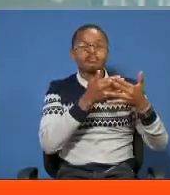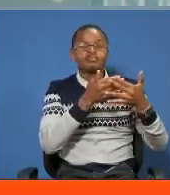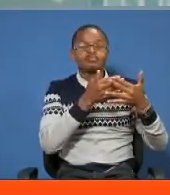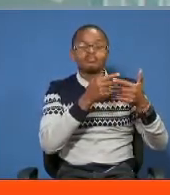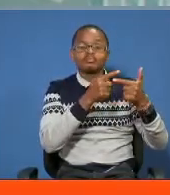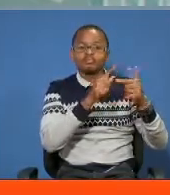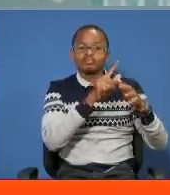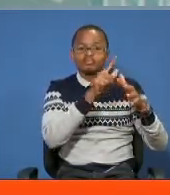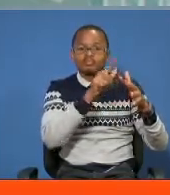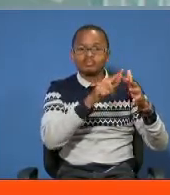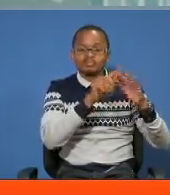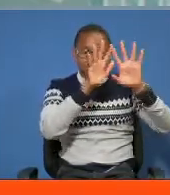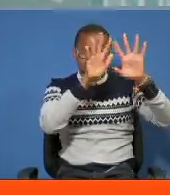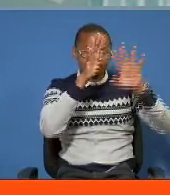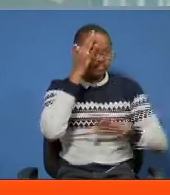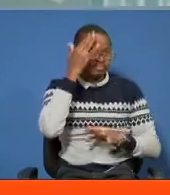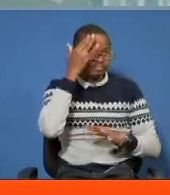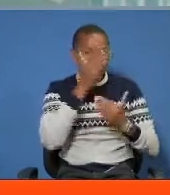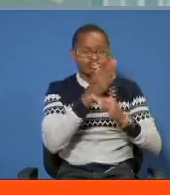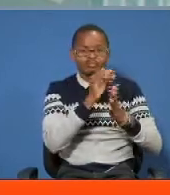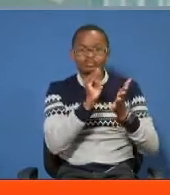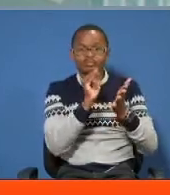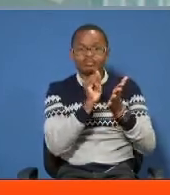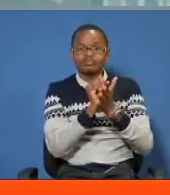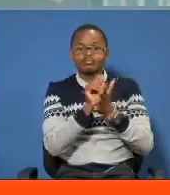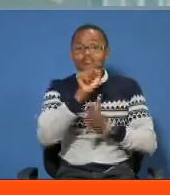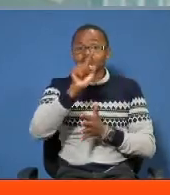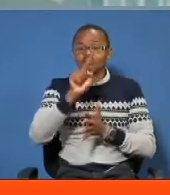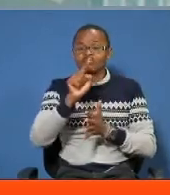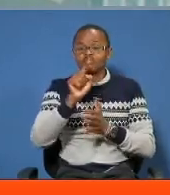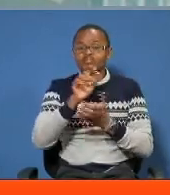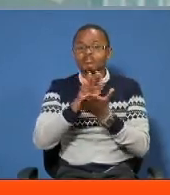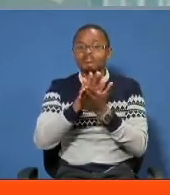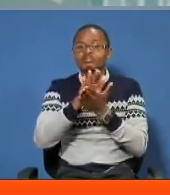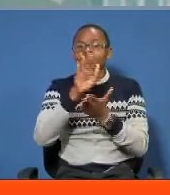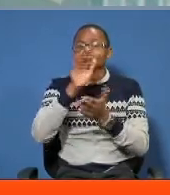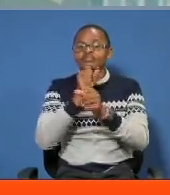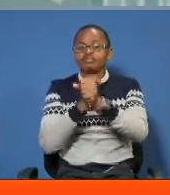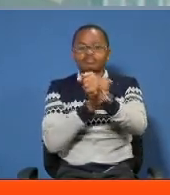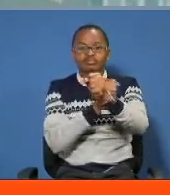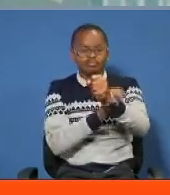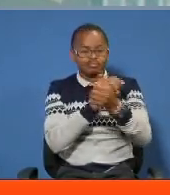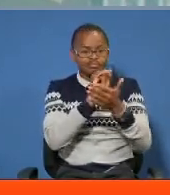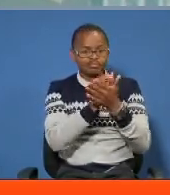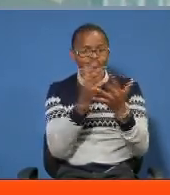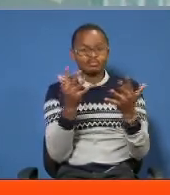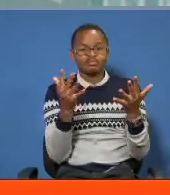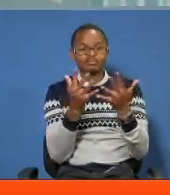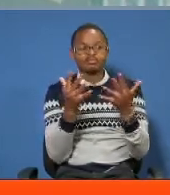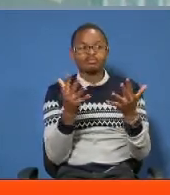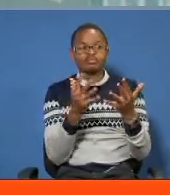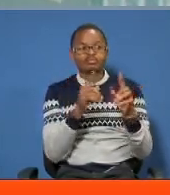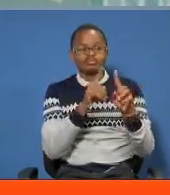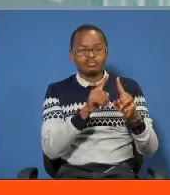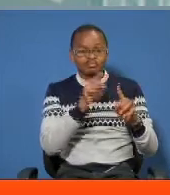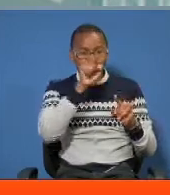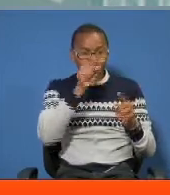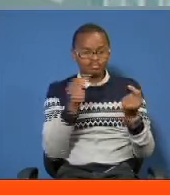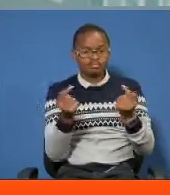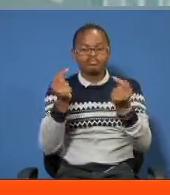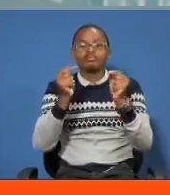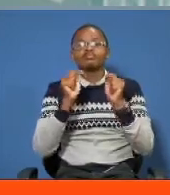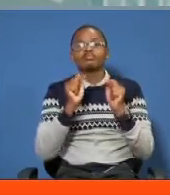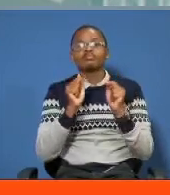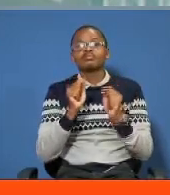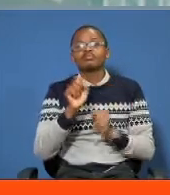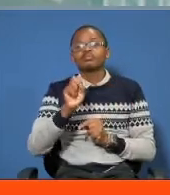and so forth. But then it is important to realize that after that, you're going to need some more support. And that's where private sector is meant more and